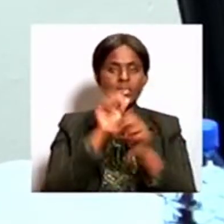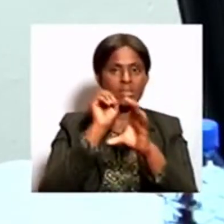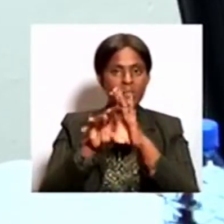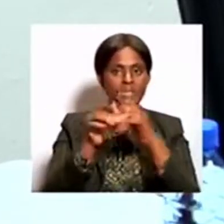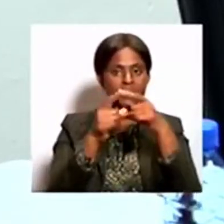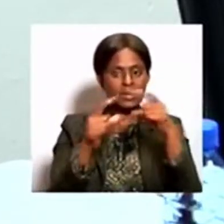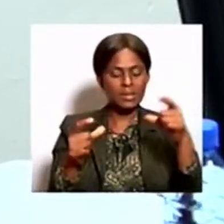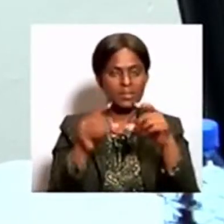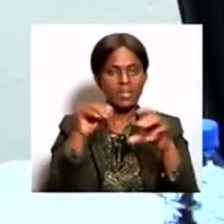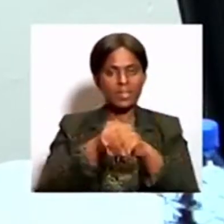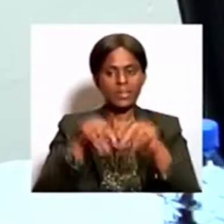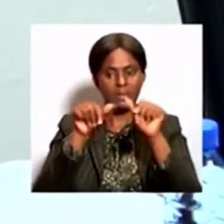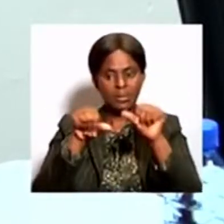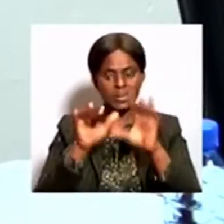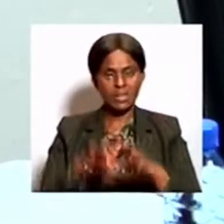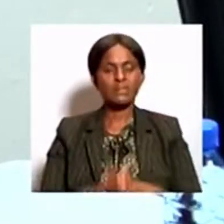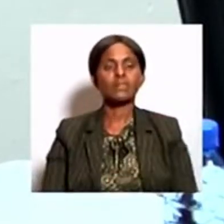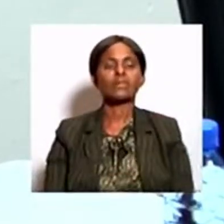internal auditor.